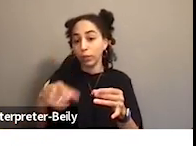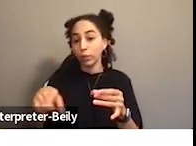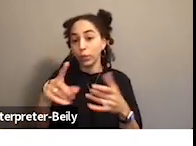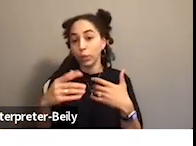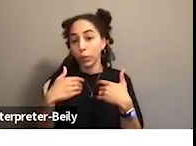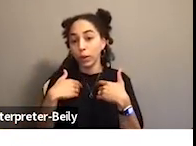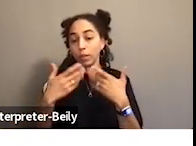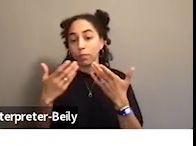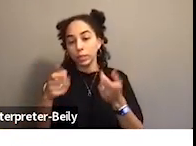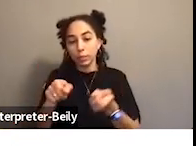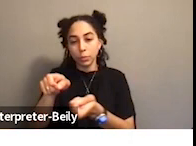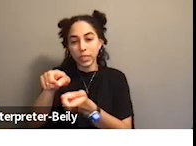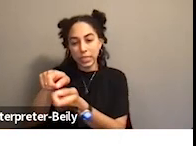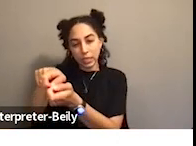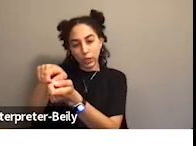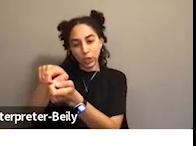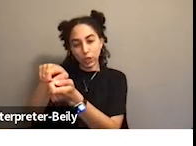a particular